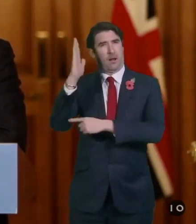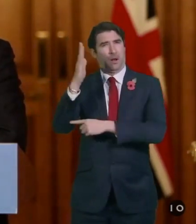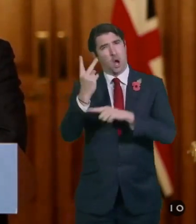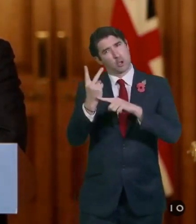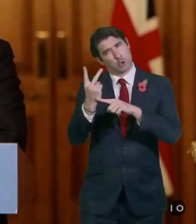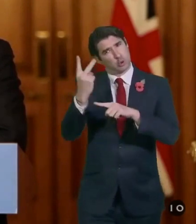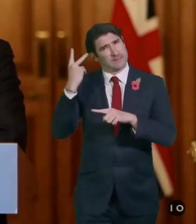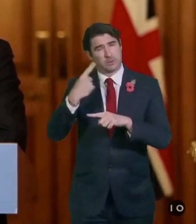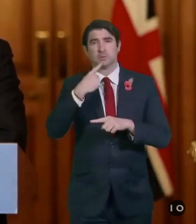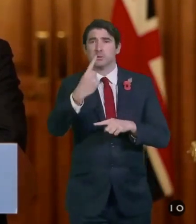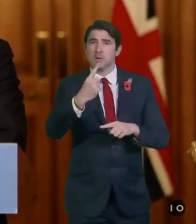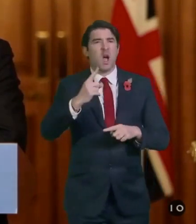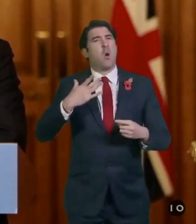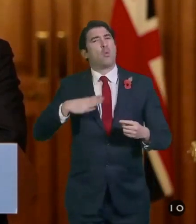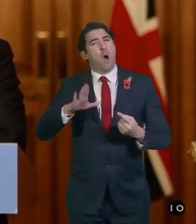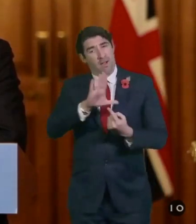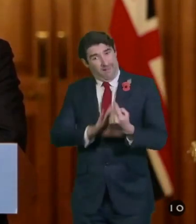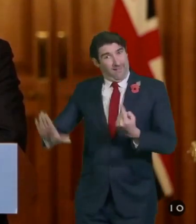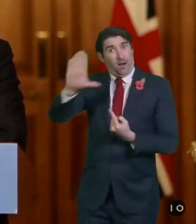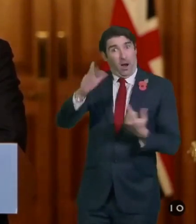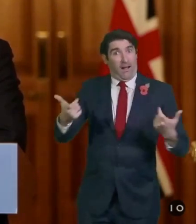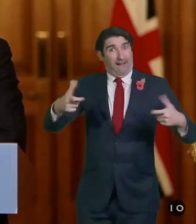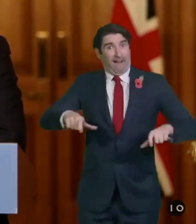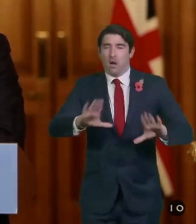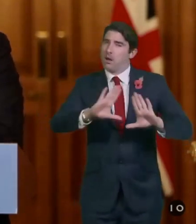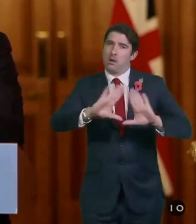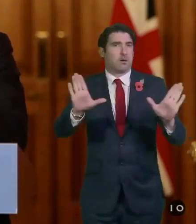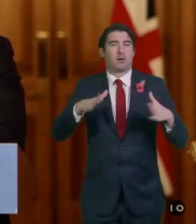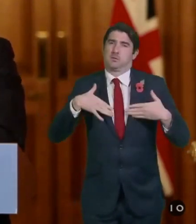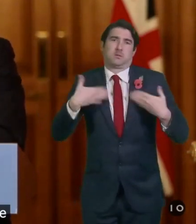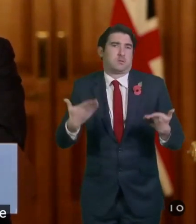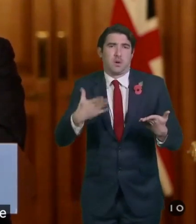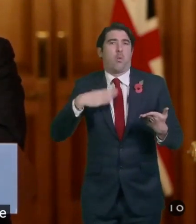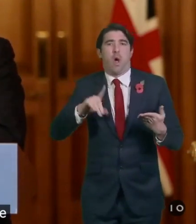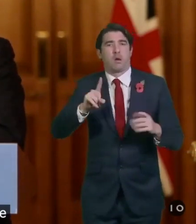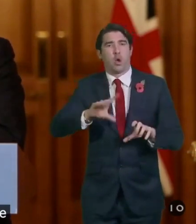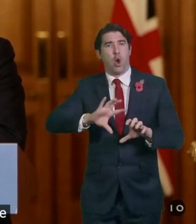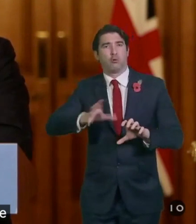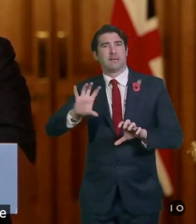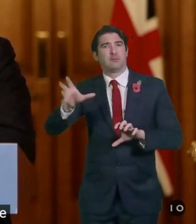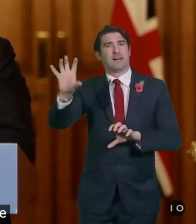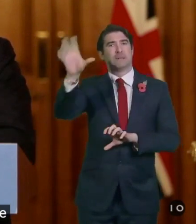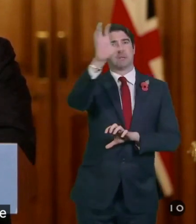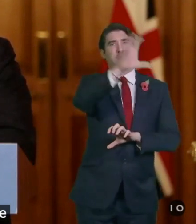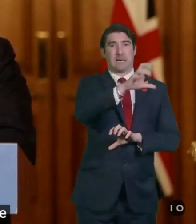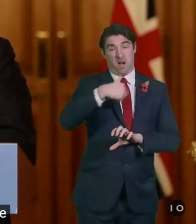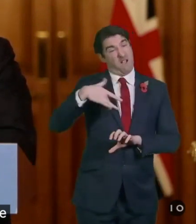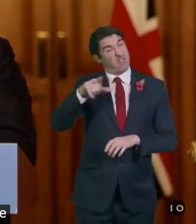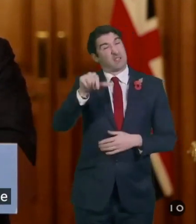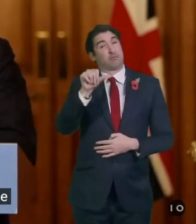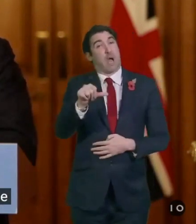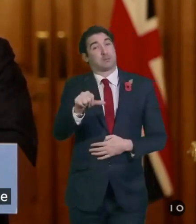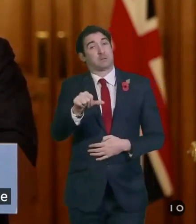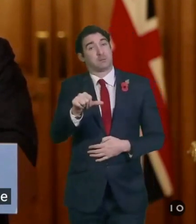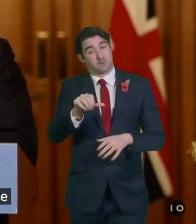still believe passionately, that was the right thing to do, because we know the cost of these